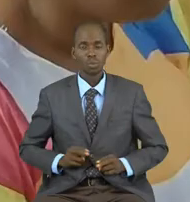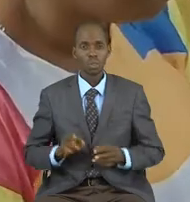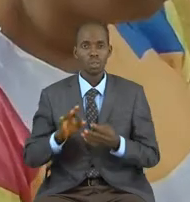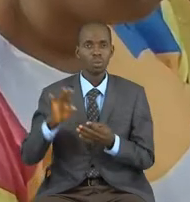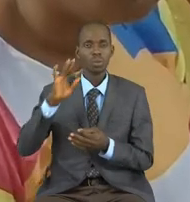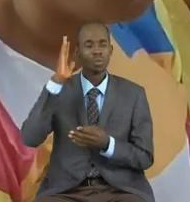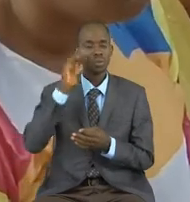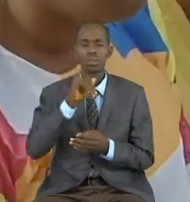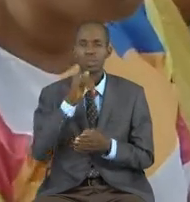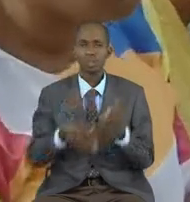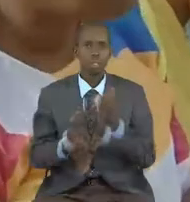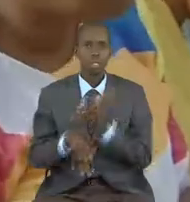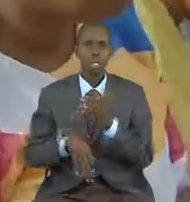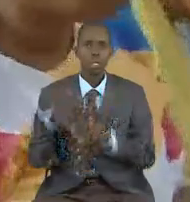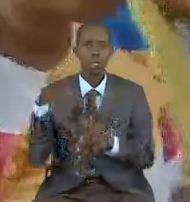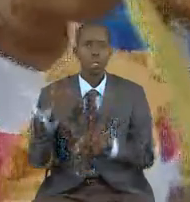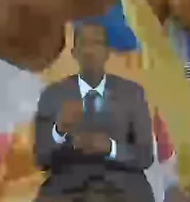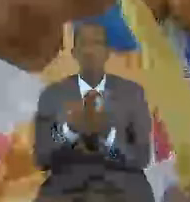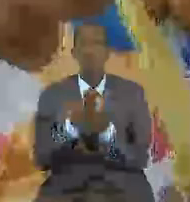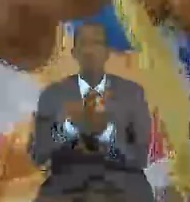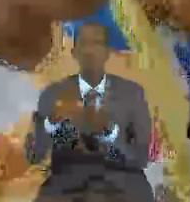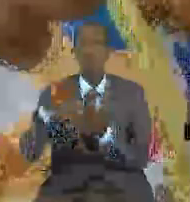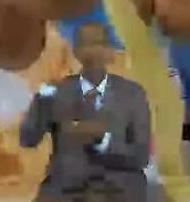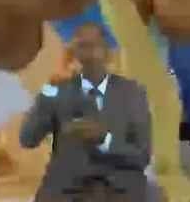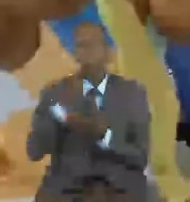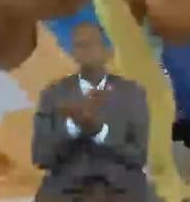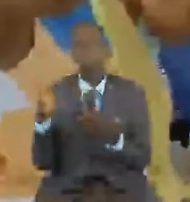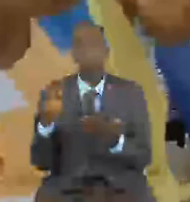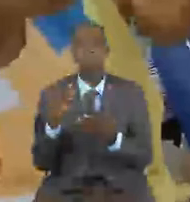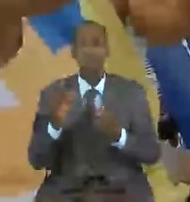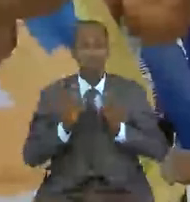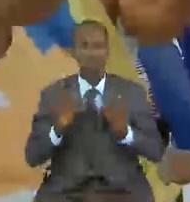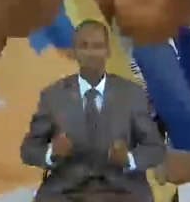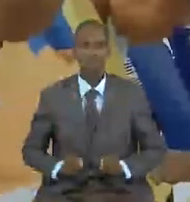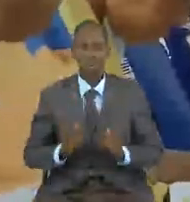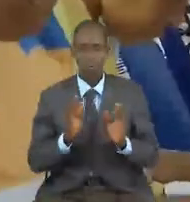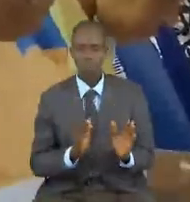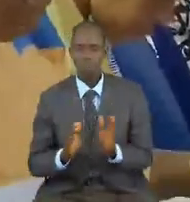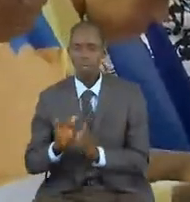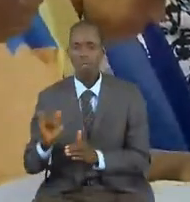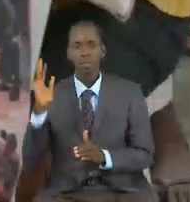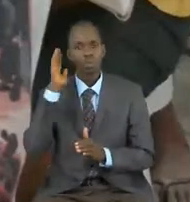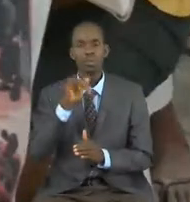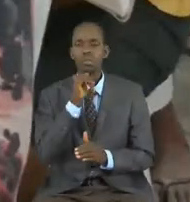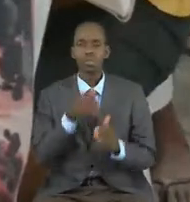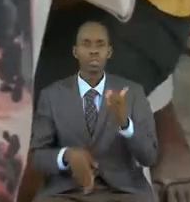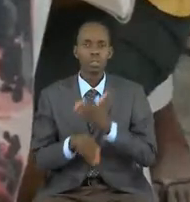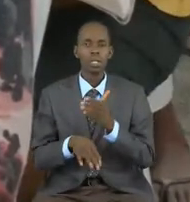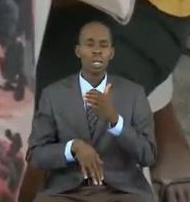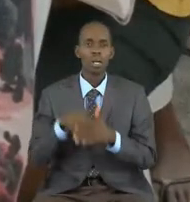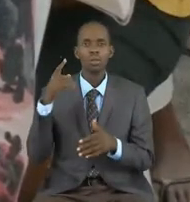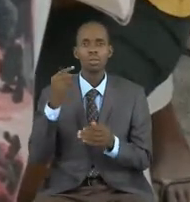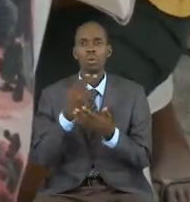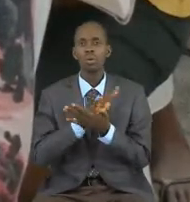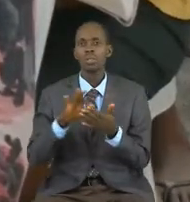away. Amen. Human strategy will not drive the Holy Spirit away. The Holy Spirit